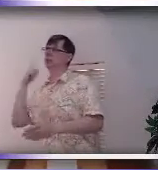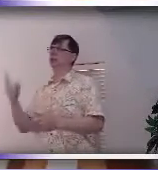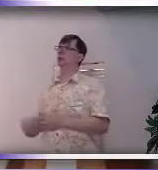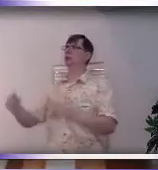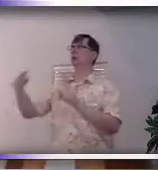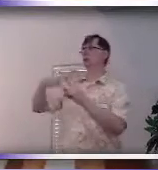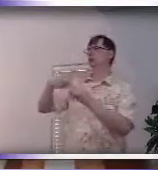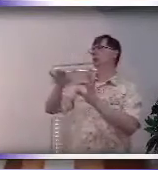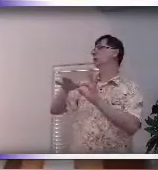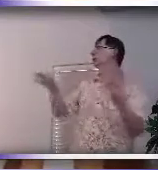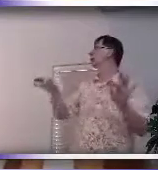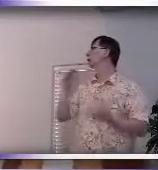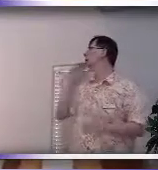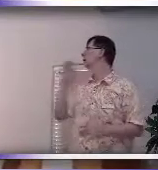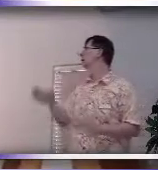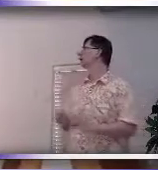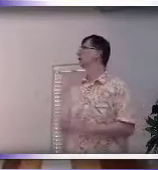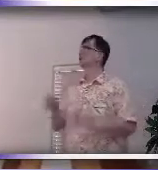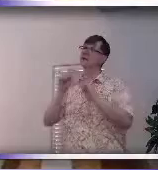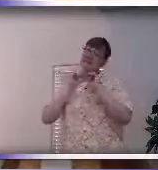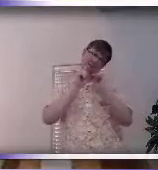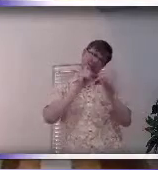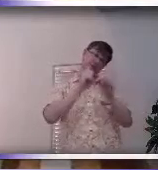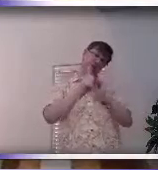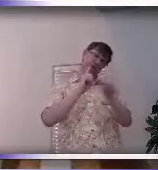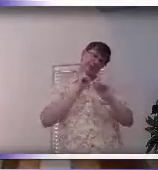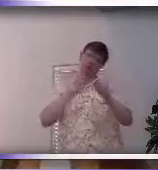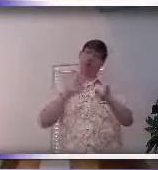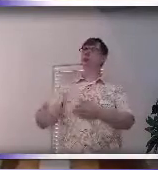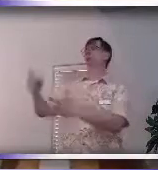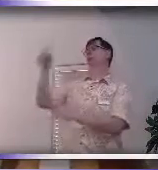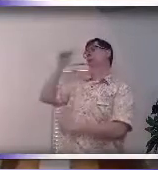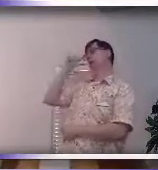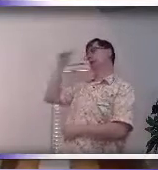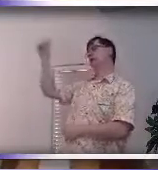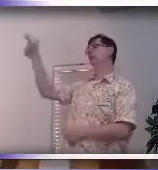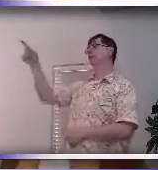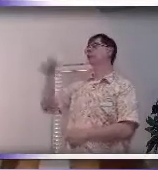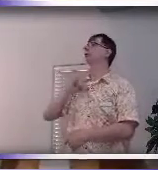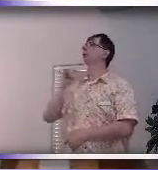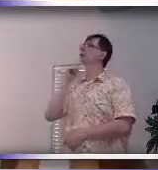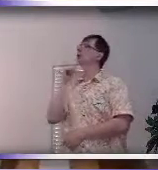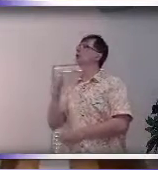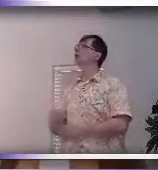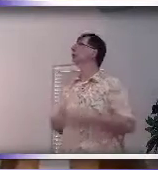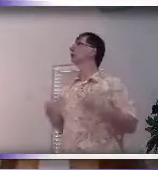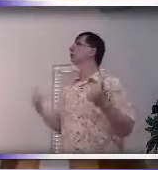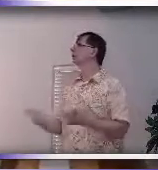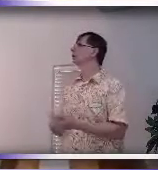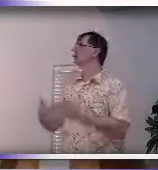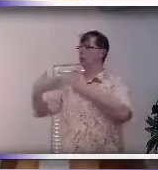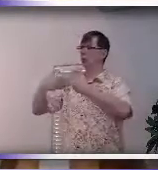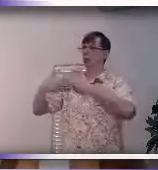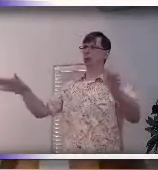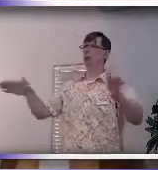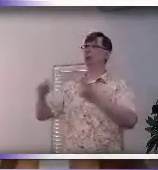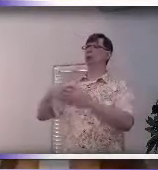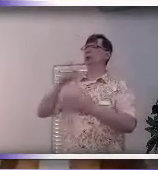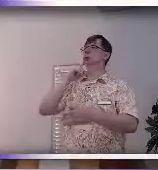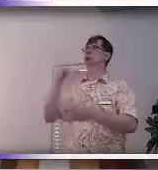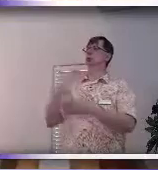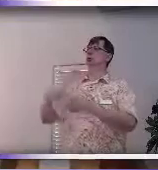do. And there was a conversation that happened before we opened our doors to